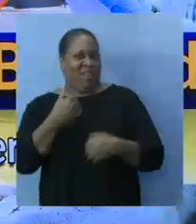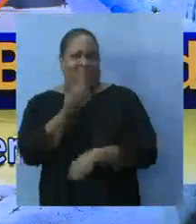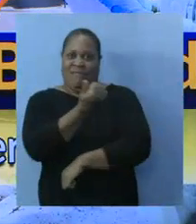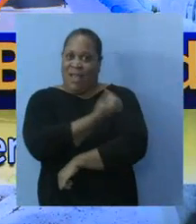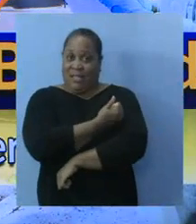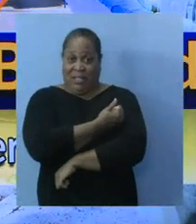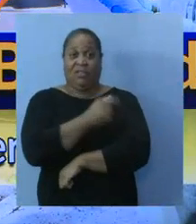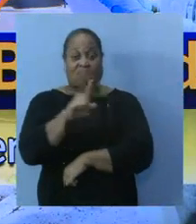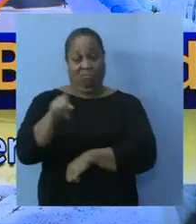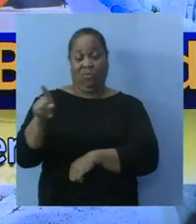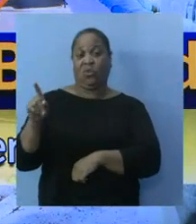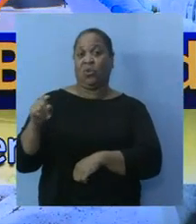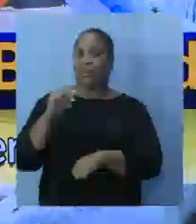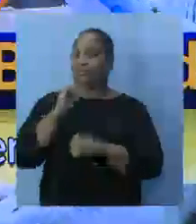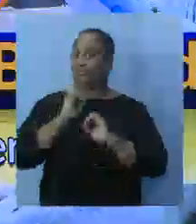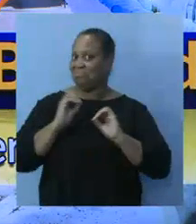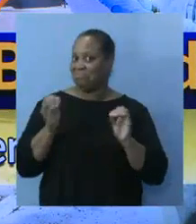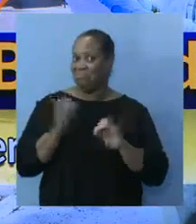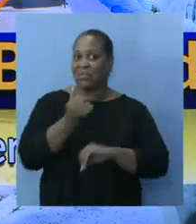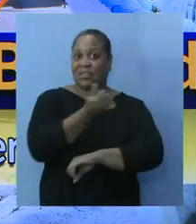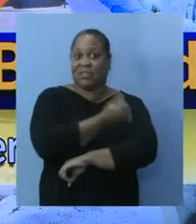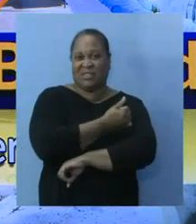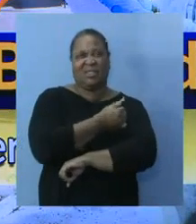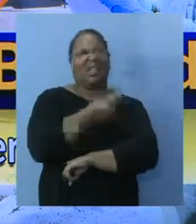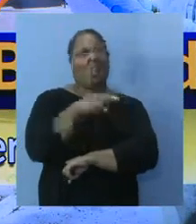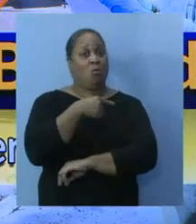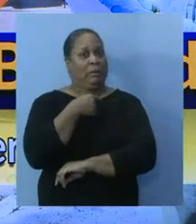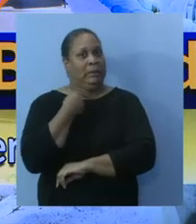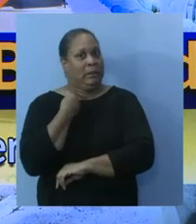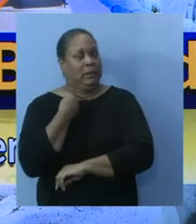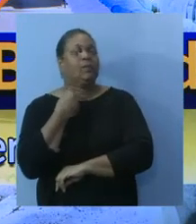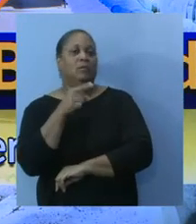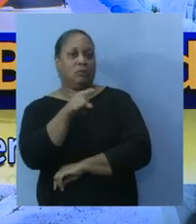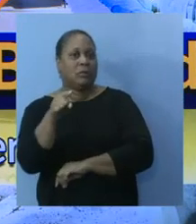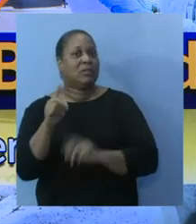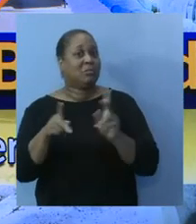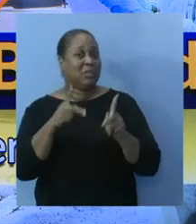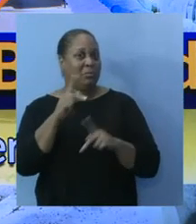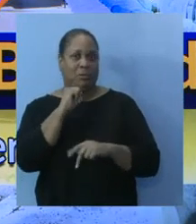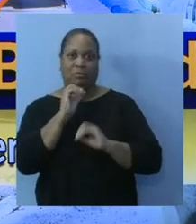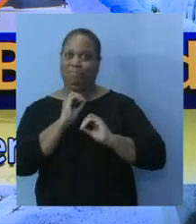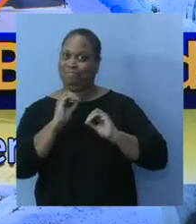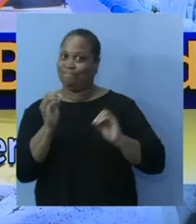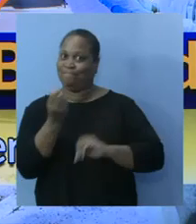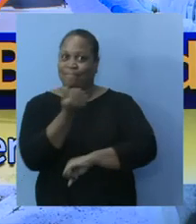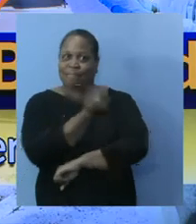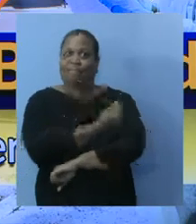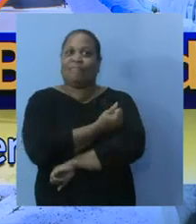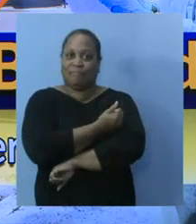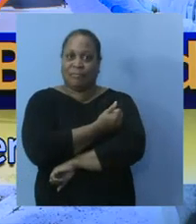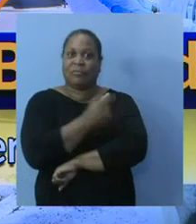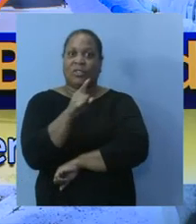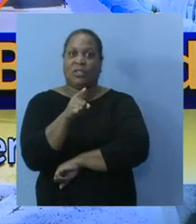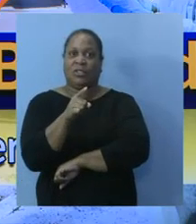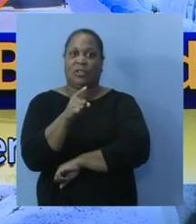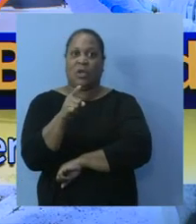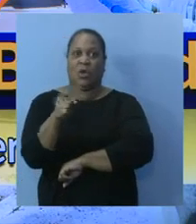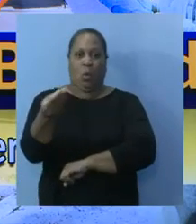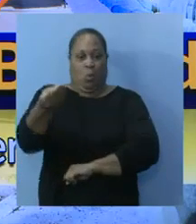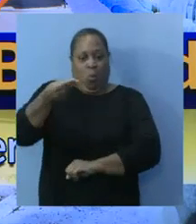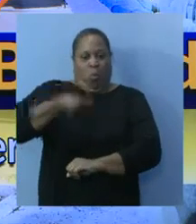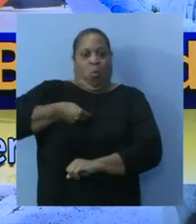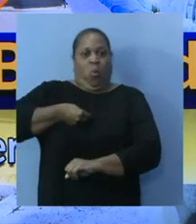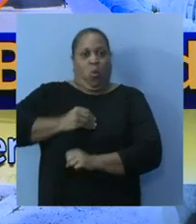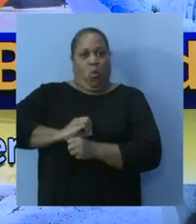the persons who do not get vaccinated will be at risk. And some of those persons who do not get vaccinated, they will catch the virus, their